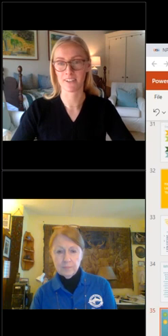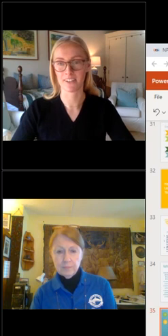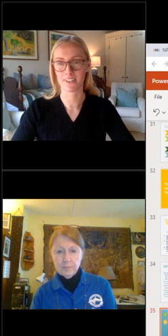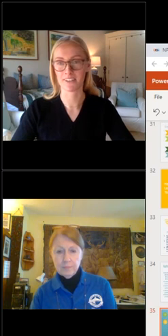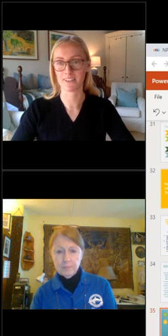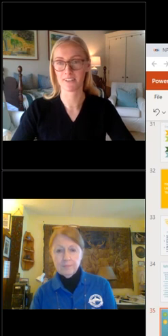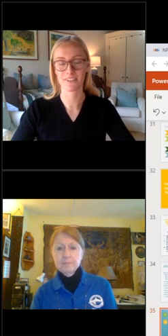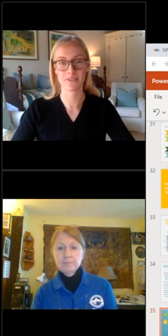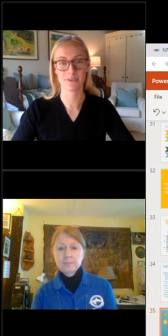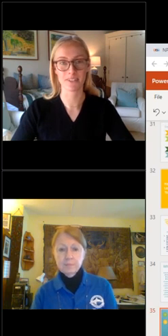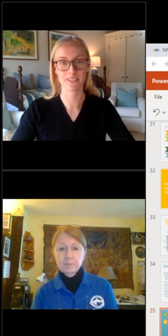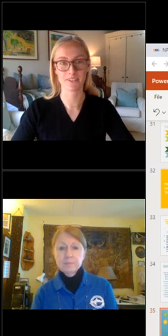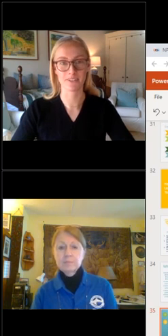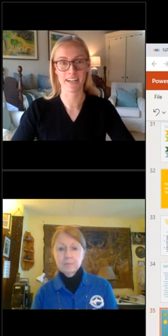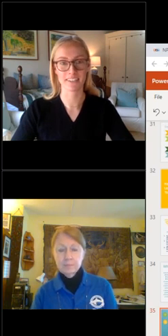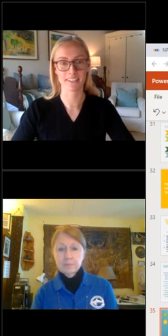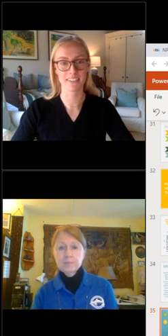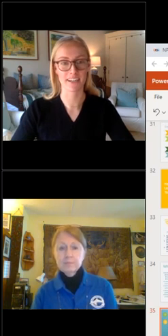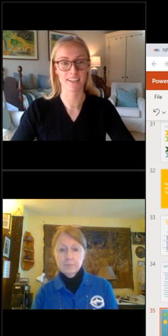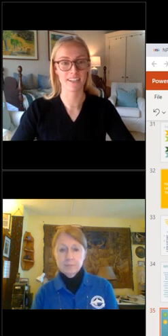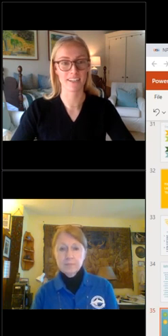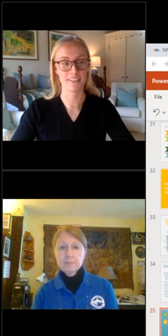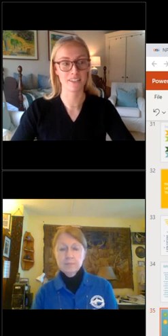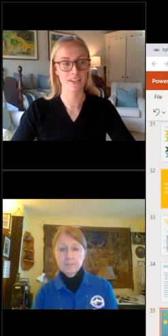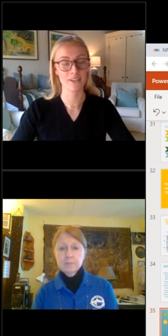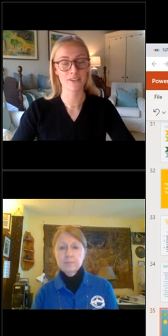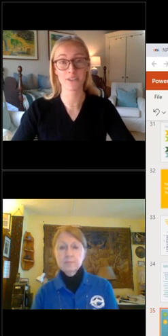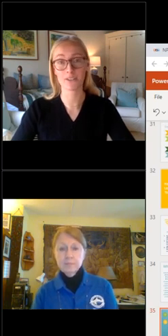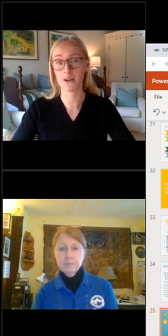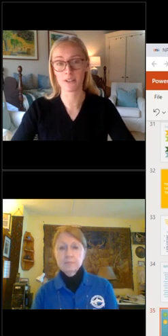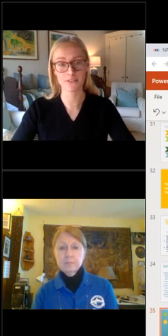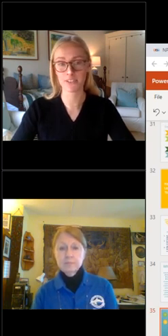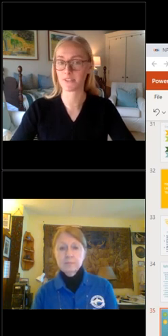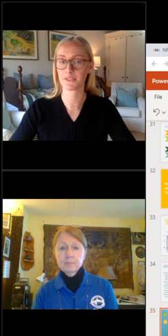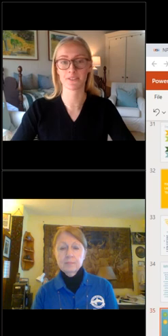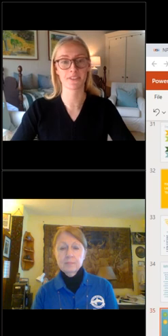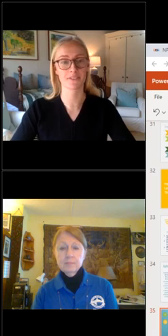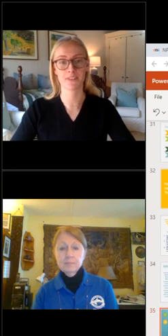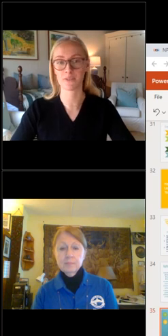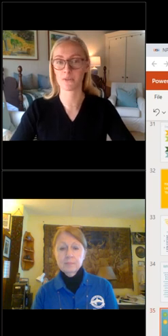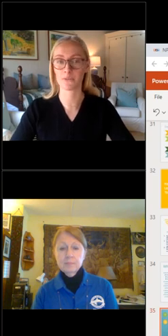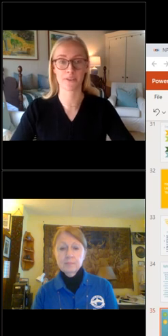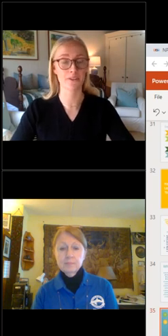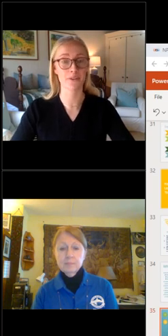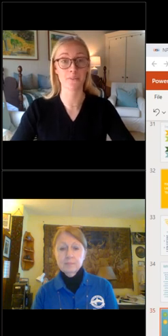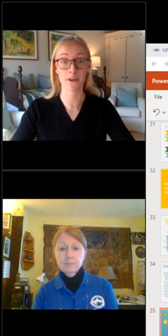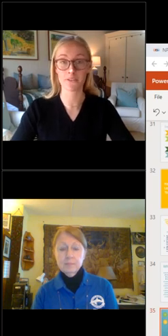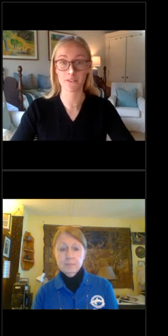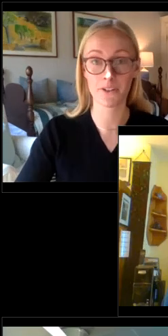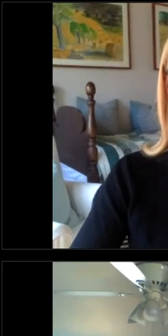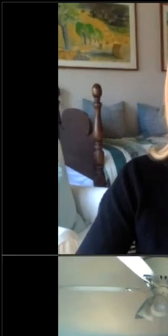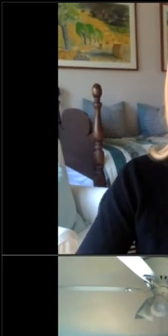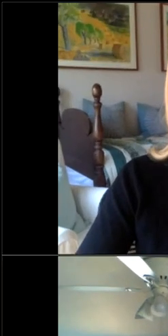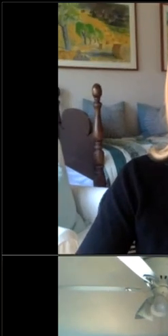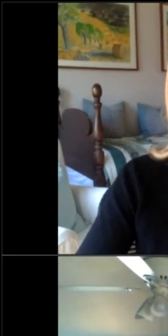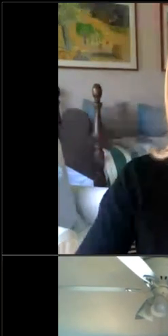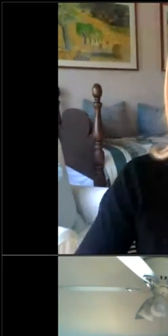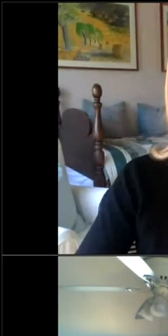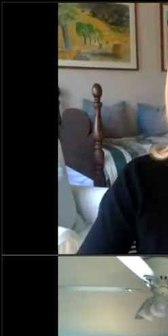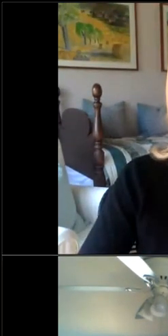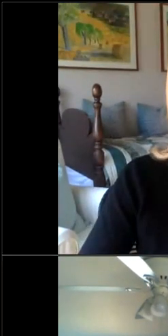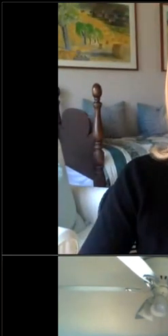I encourage you all to access that. And there's also all of these resources available, whether you're part of the group or not.